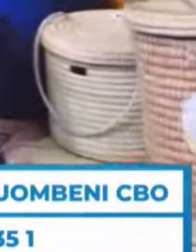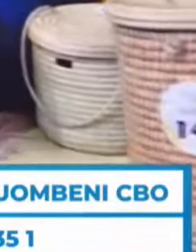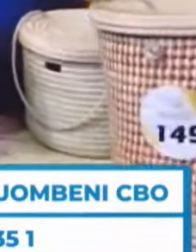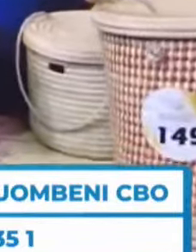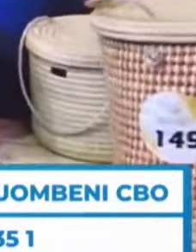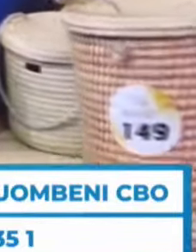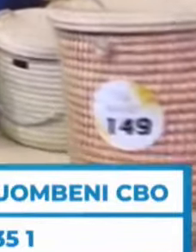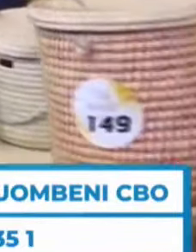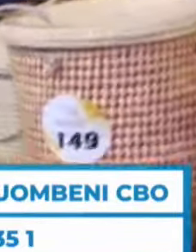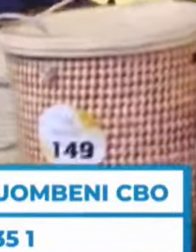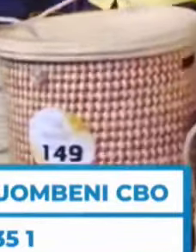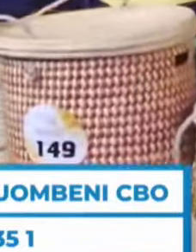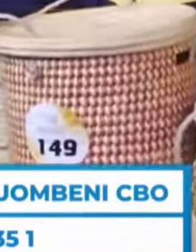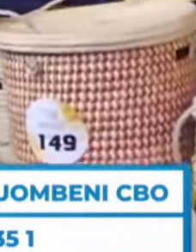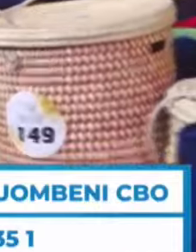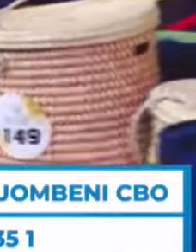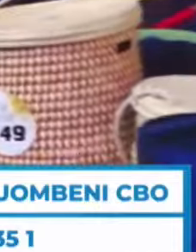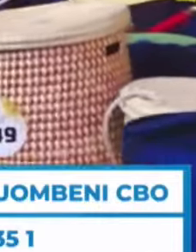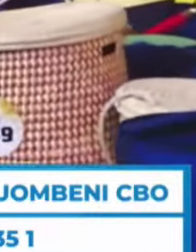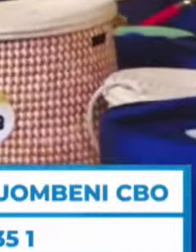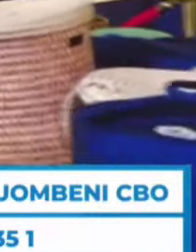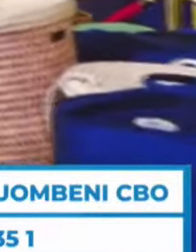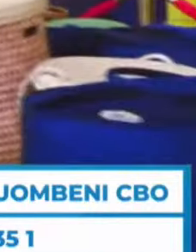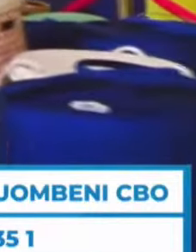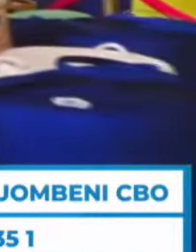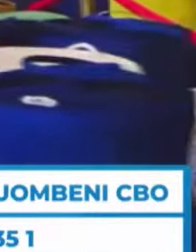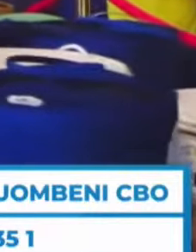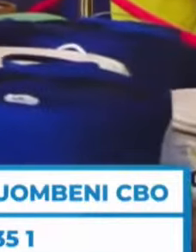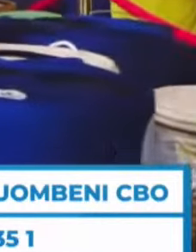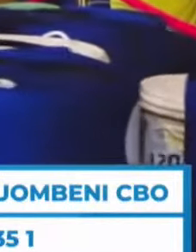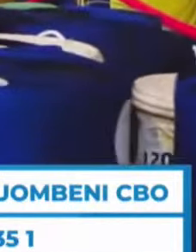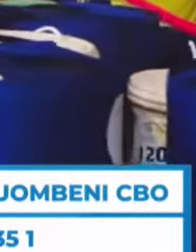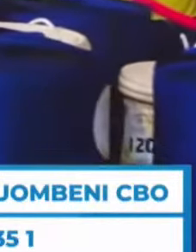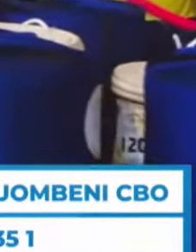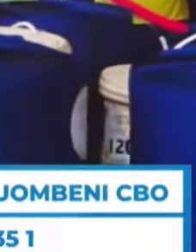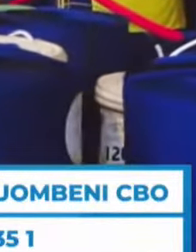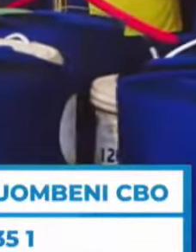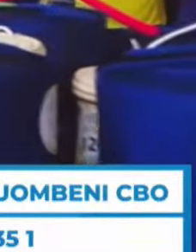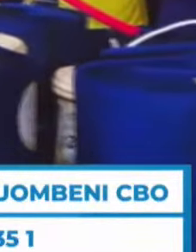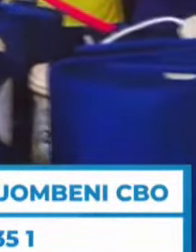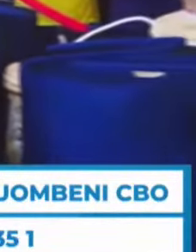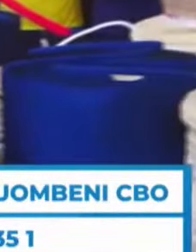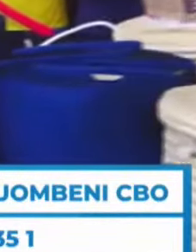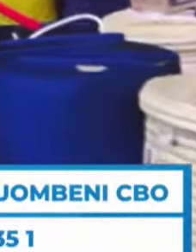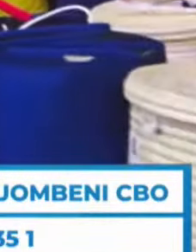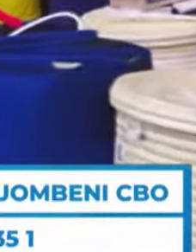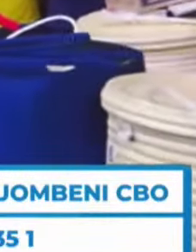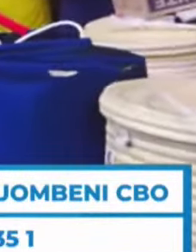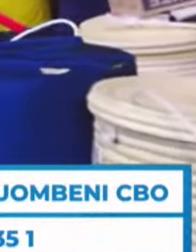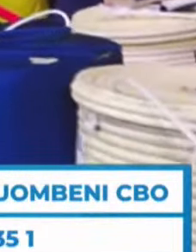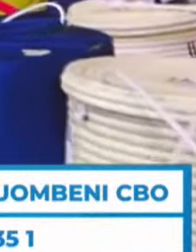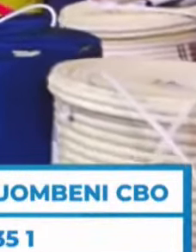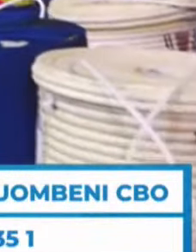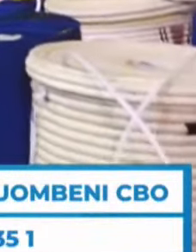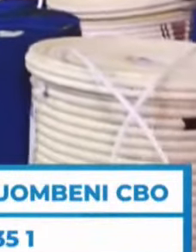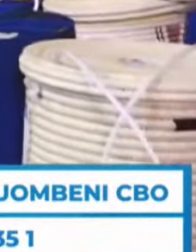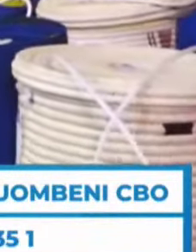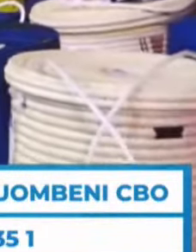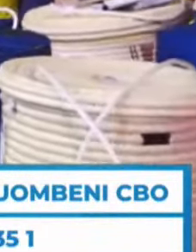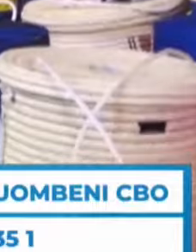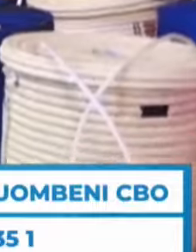them every one of them new prosperity and new